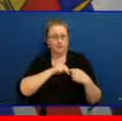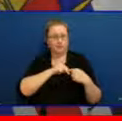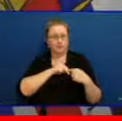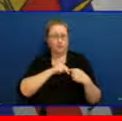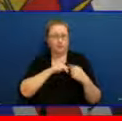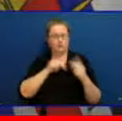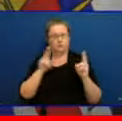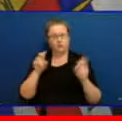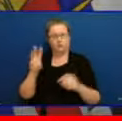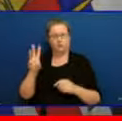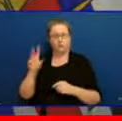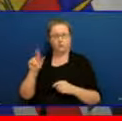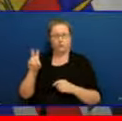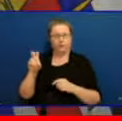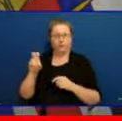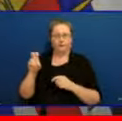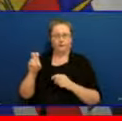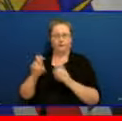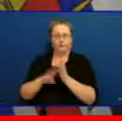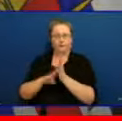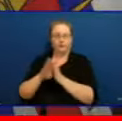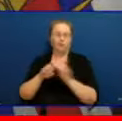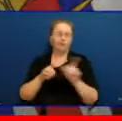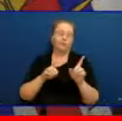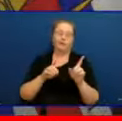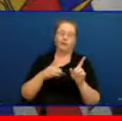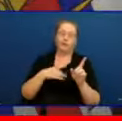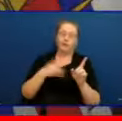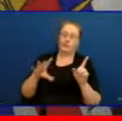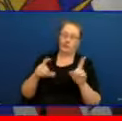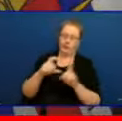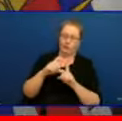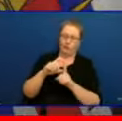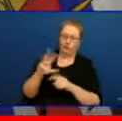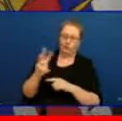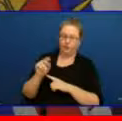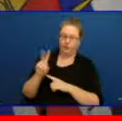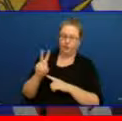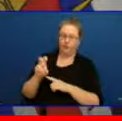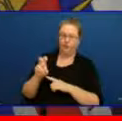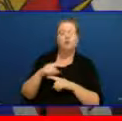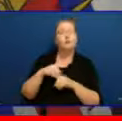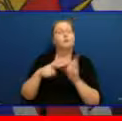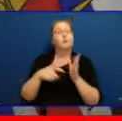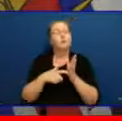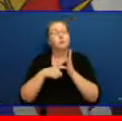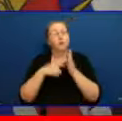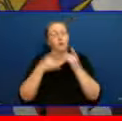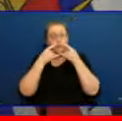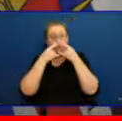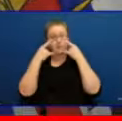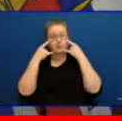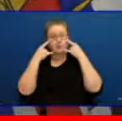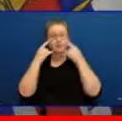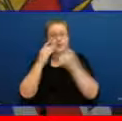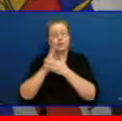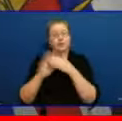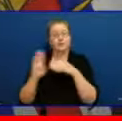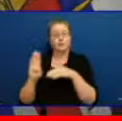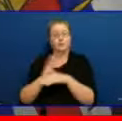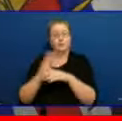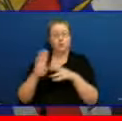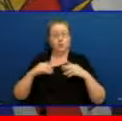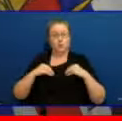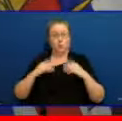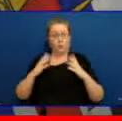this latest wave started, if you don't want to call it a wave? And again, with mandatory masks, I'm hearing from business owners who are saying